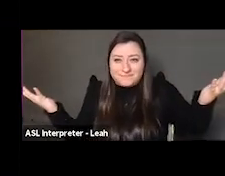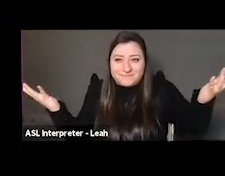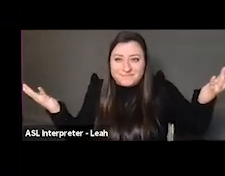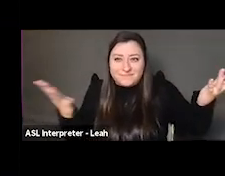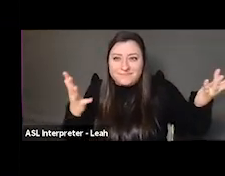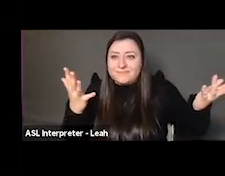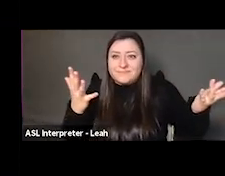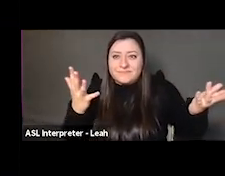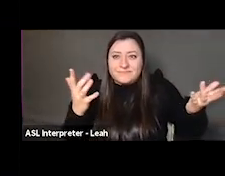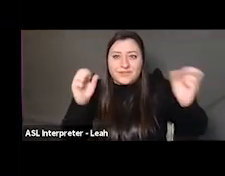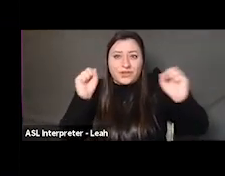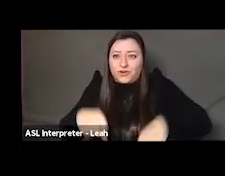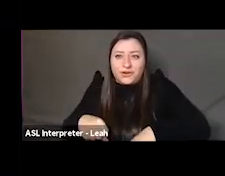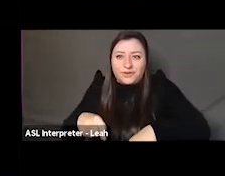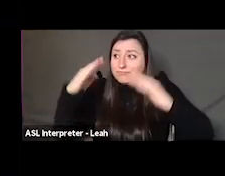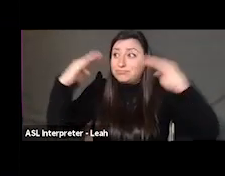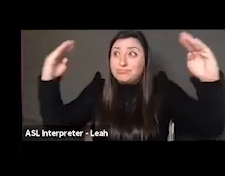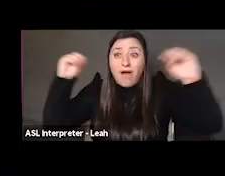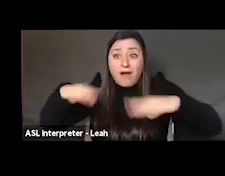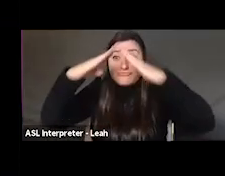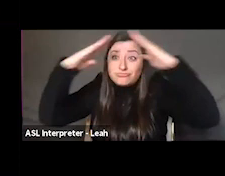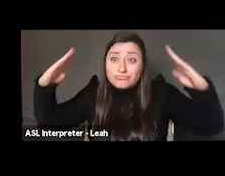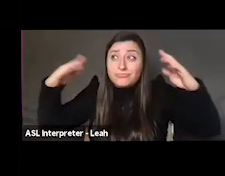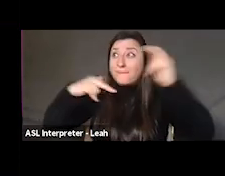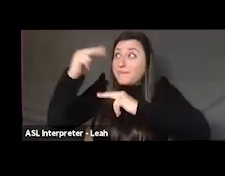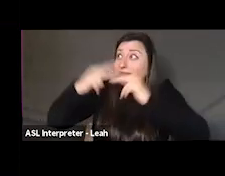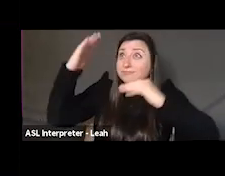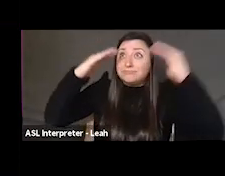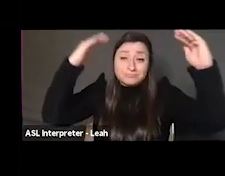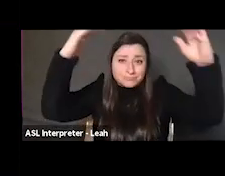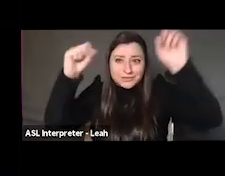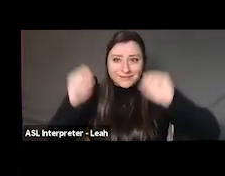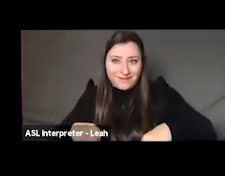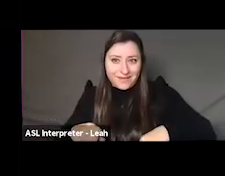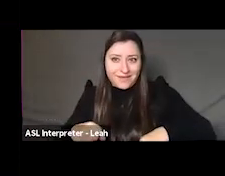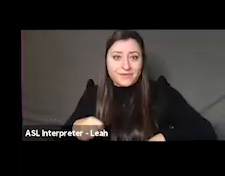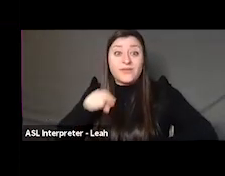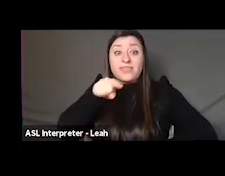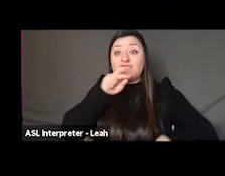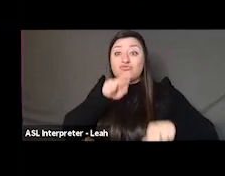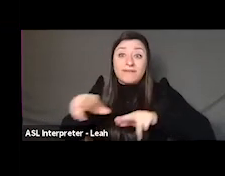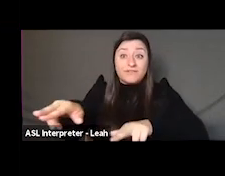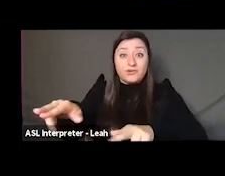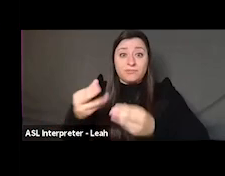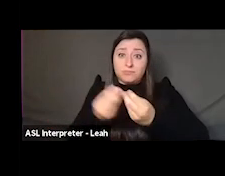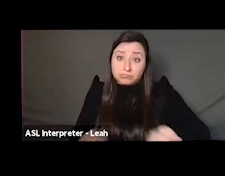on rooftops of buildings. So turning this river effectively from an ecosystem to an